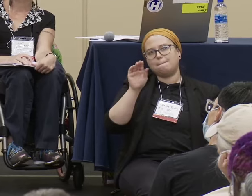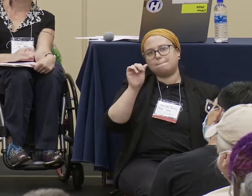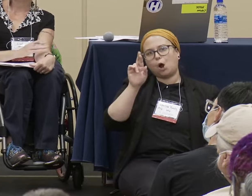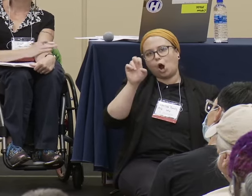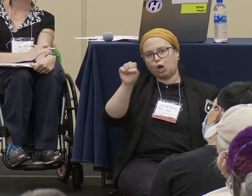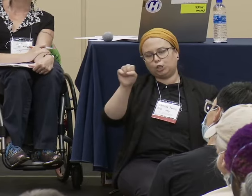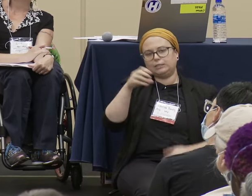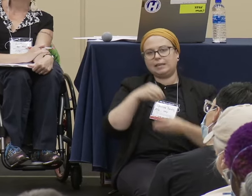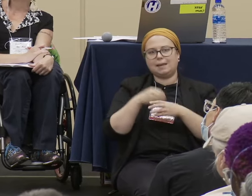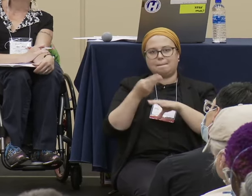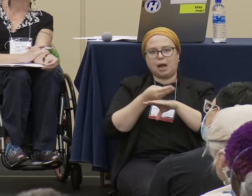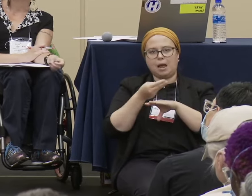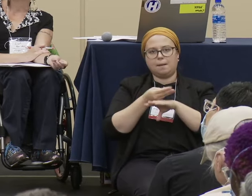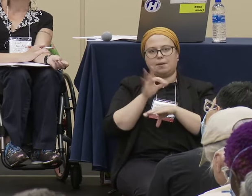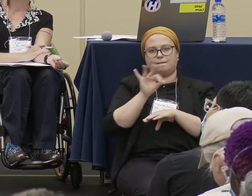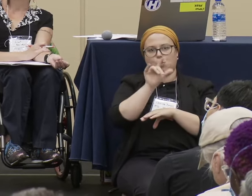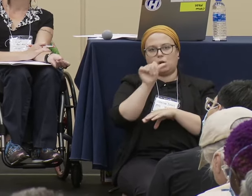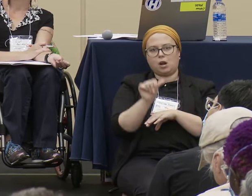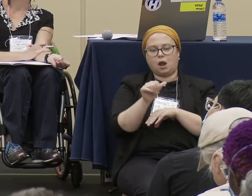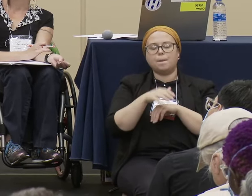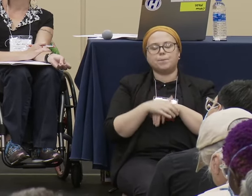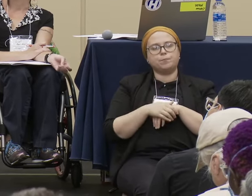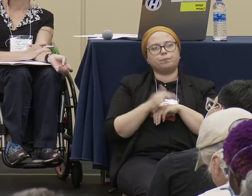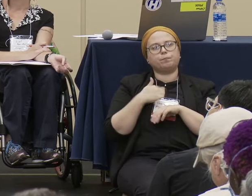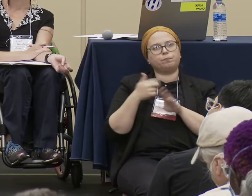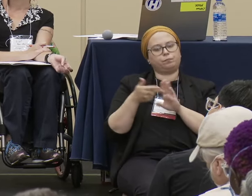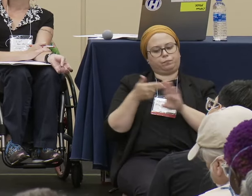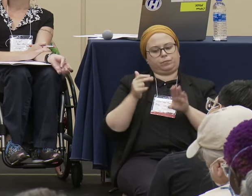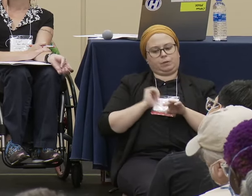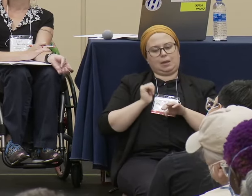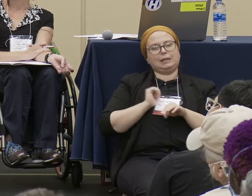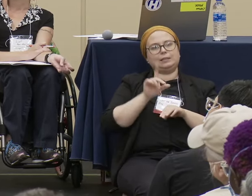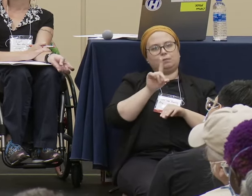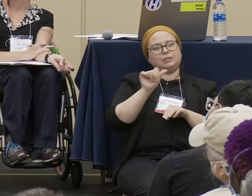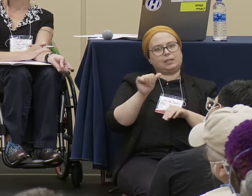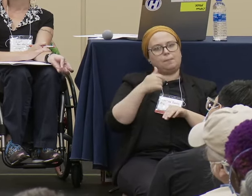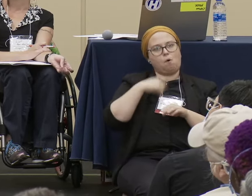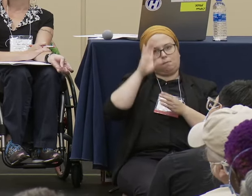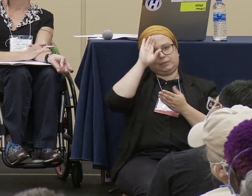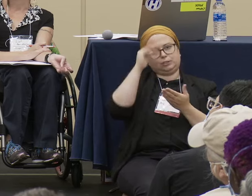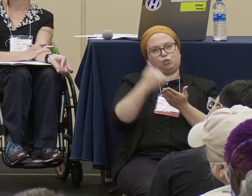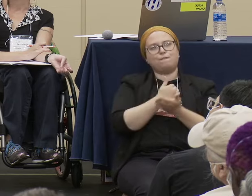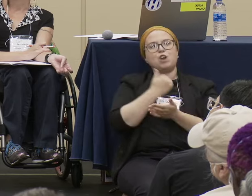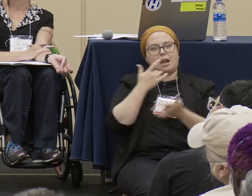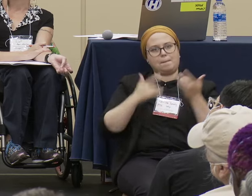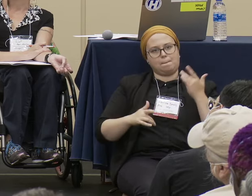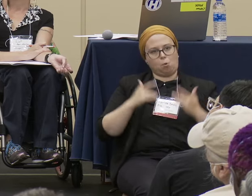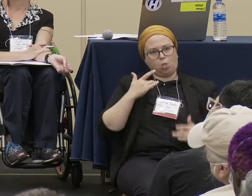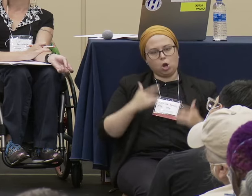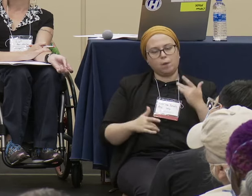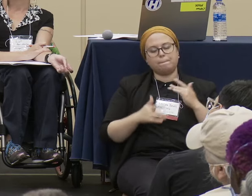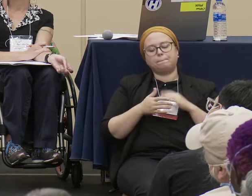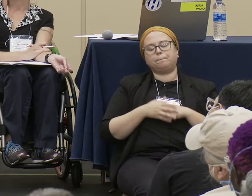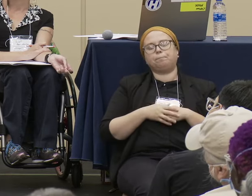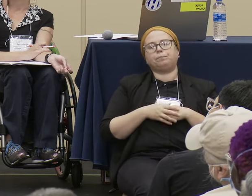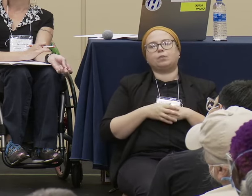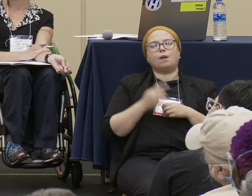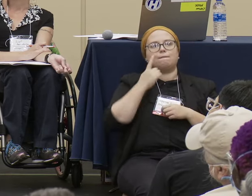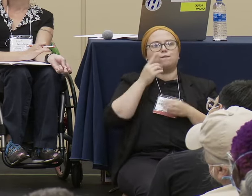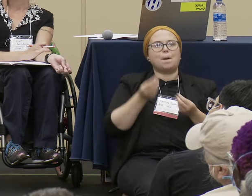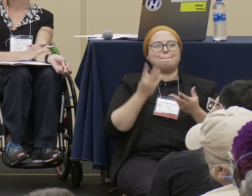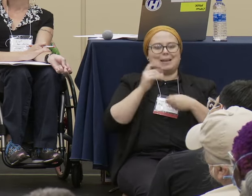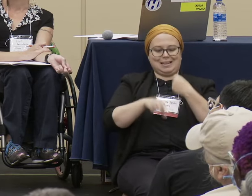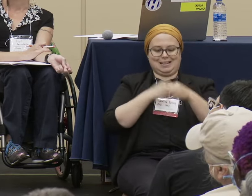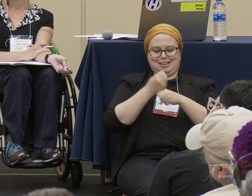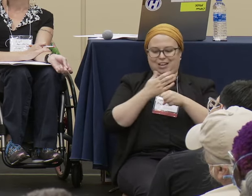I was considered, well, I am disabled. I'm schizophrenic bipolar. And for many years, my family didn't